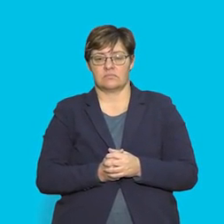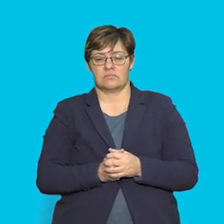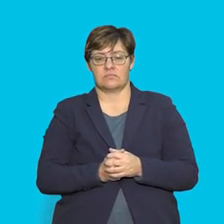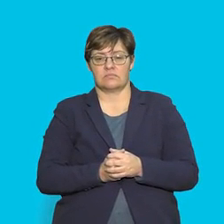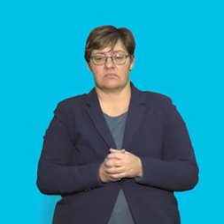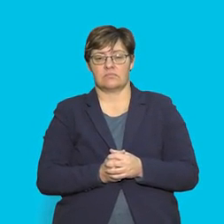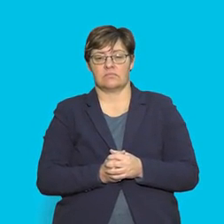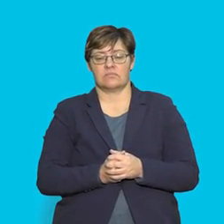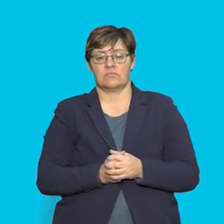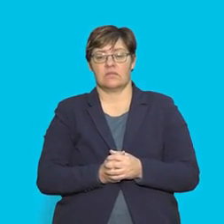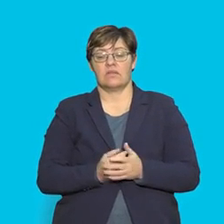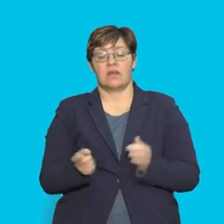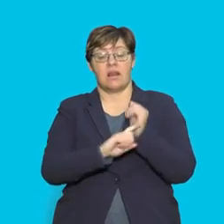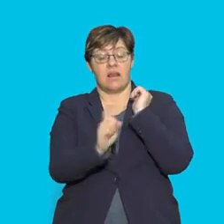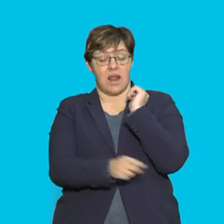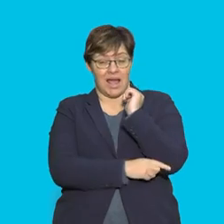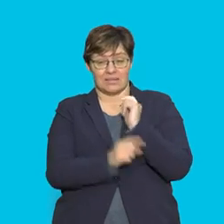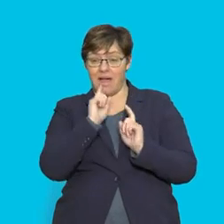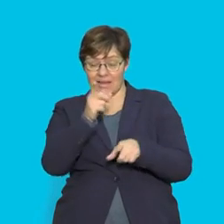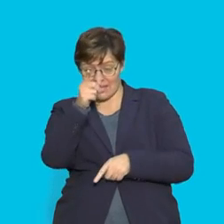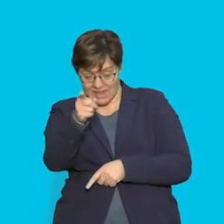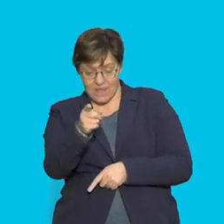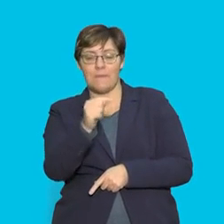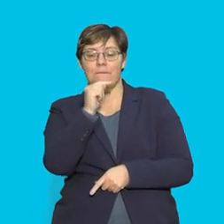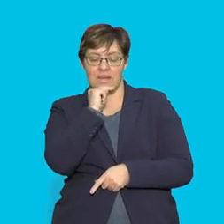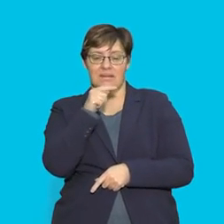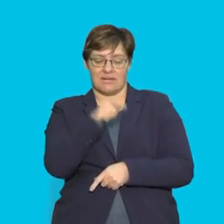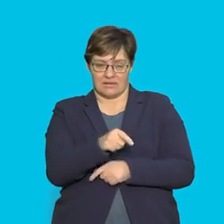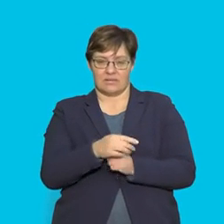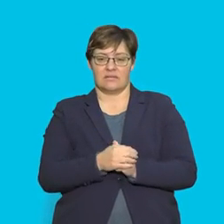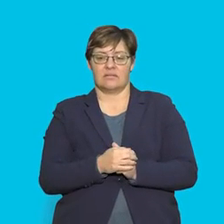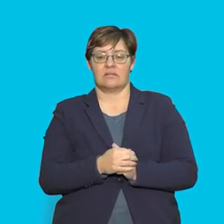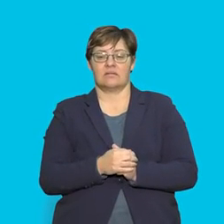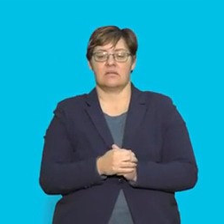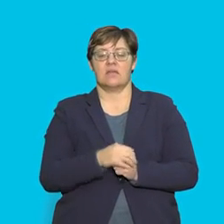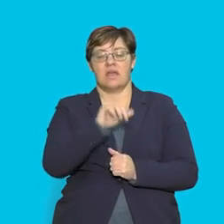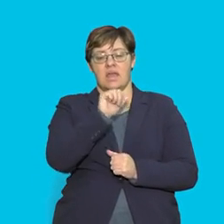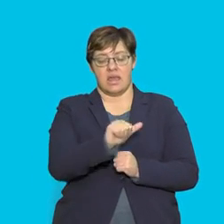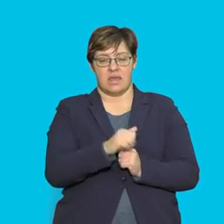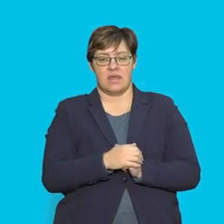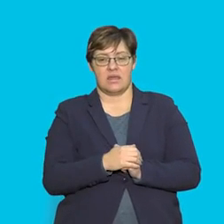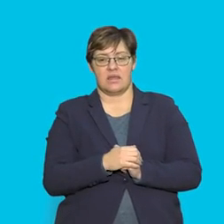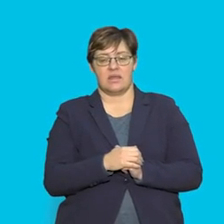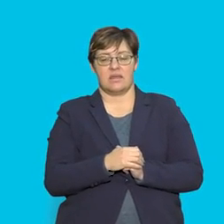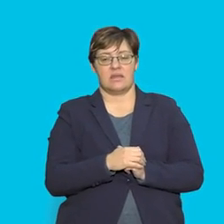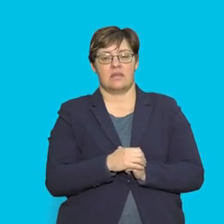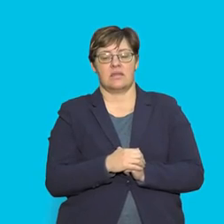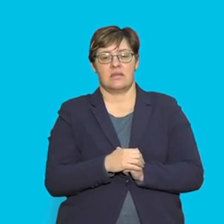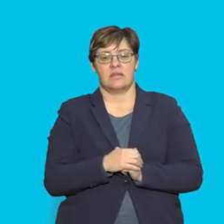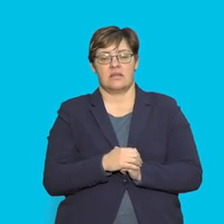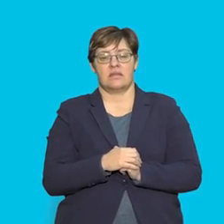this investment. And then lastly, you will then say A,